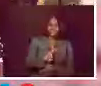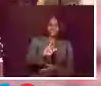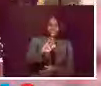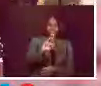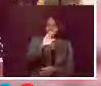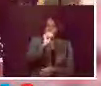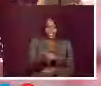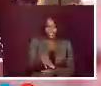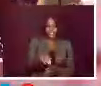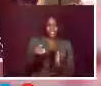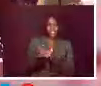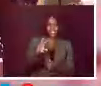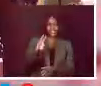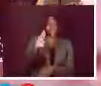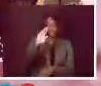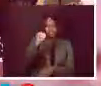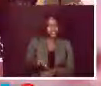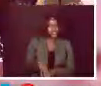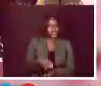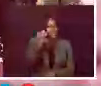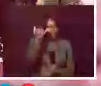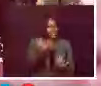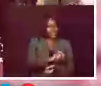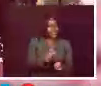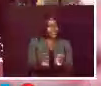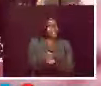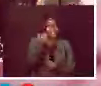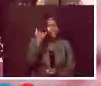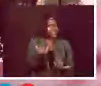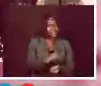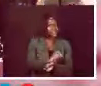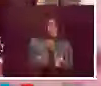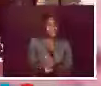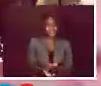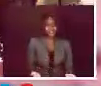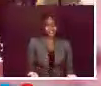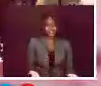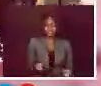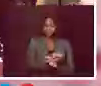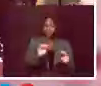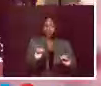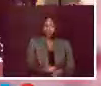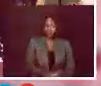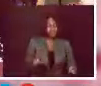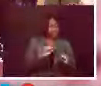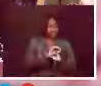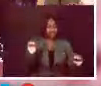against 68. Why do they want to change it? Why do they want to change it? Mr. Speaker, no way. No